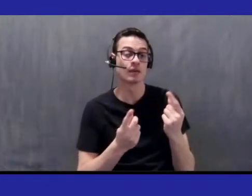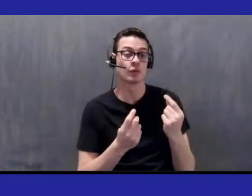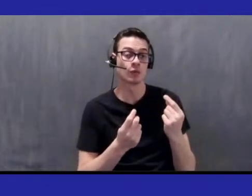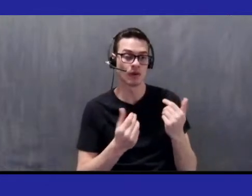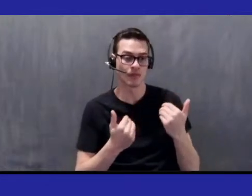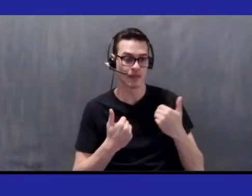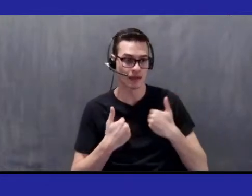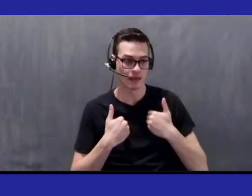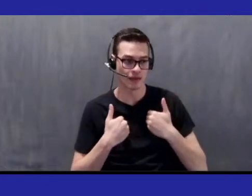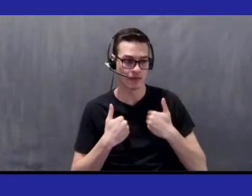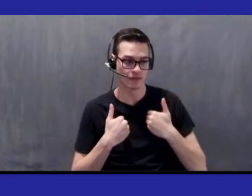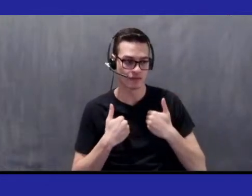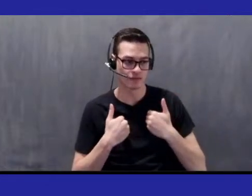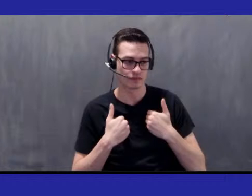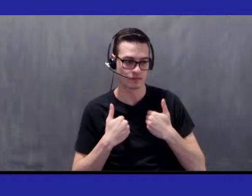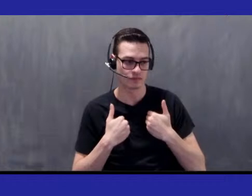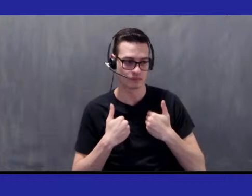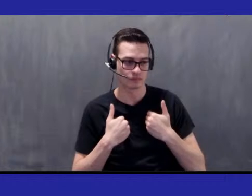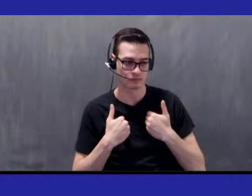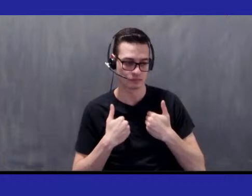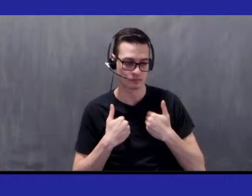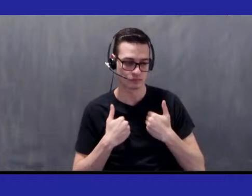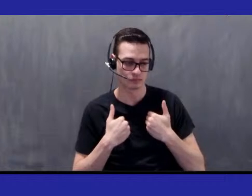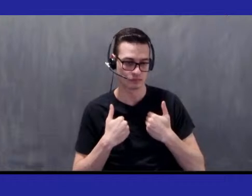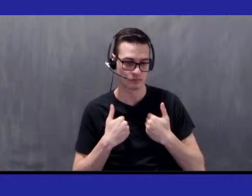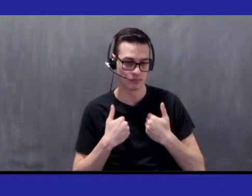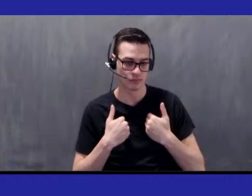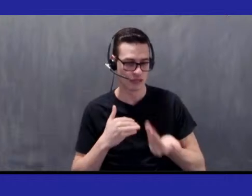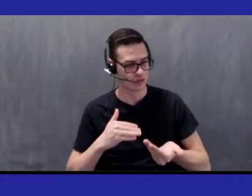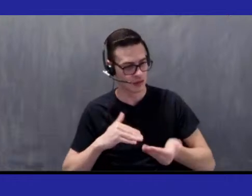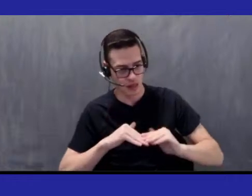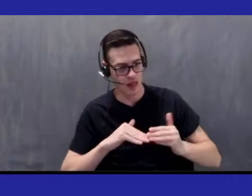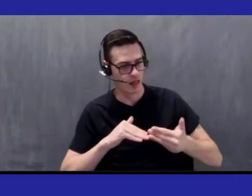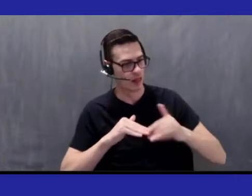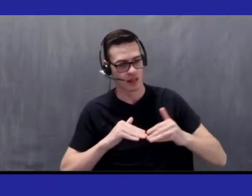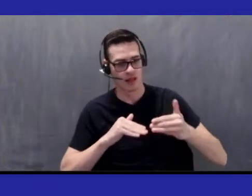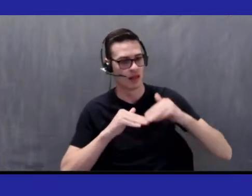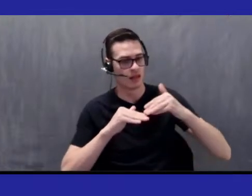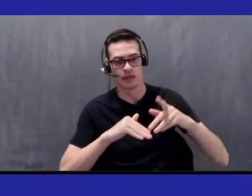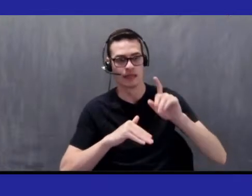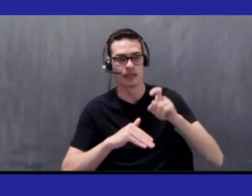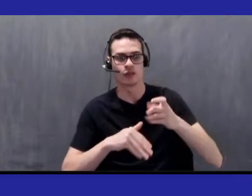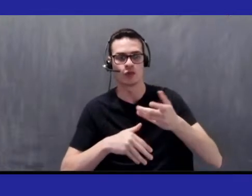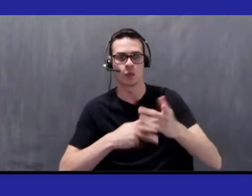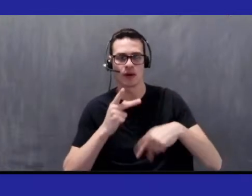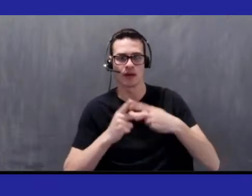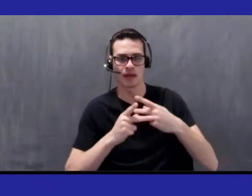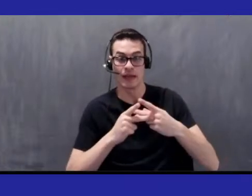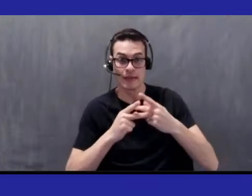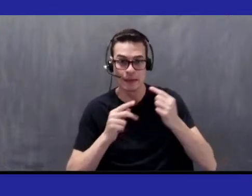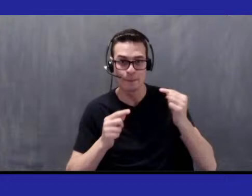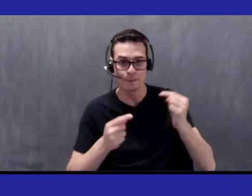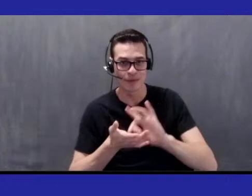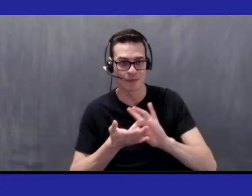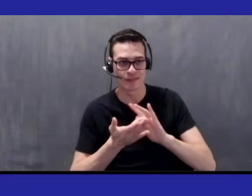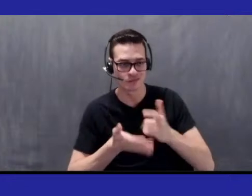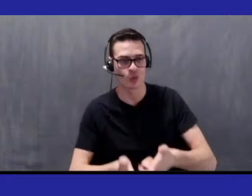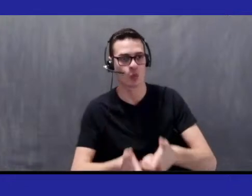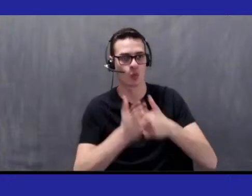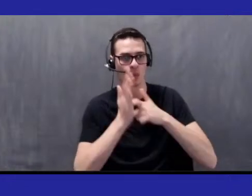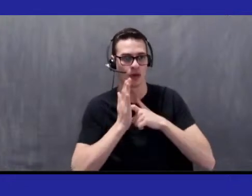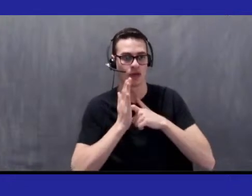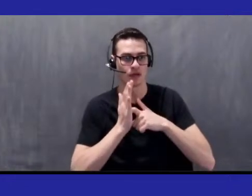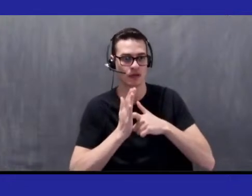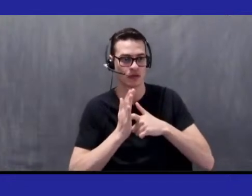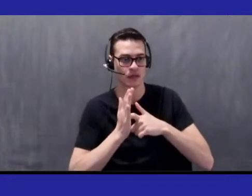escalating needs in terms of what opioids are required to adequately manage their pain. So to my mind, it's not